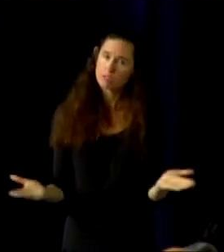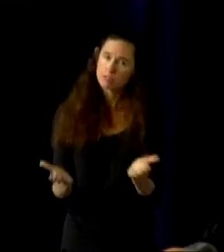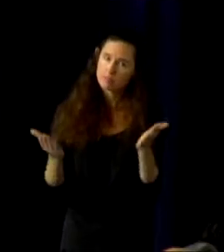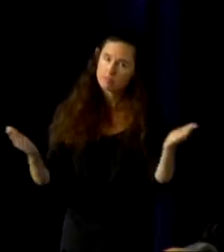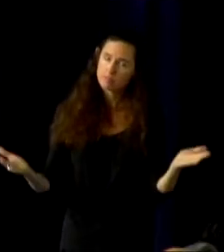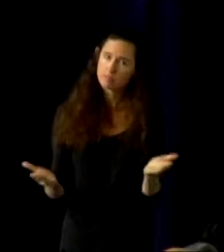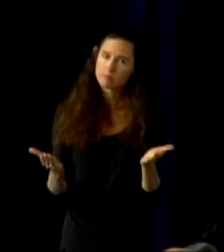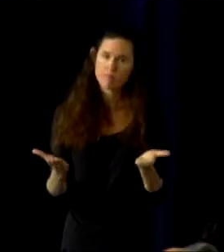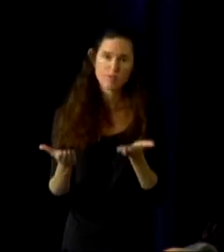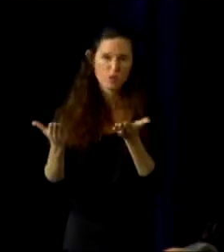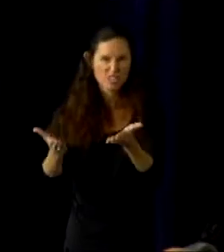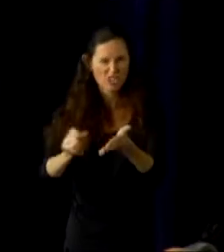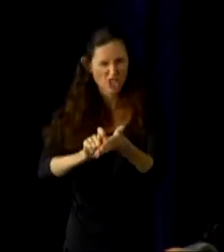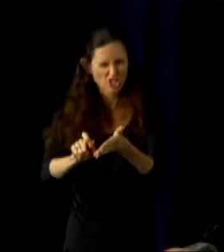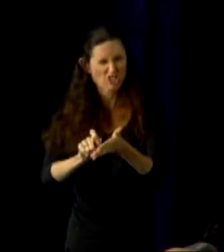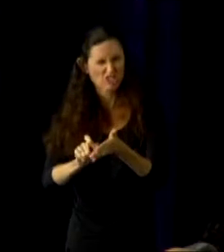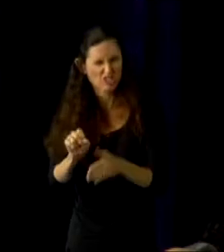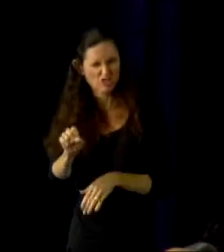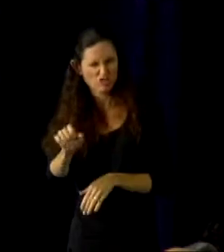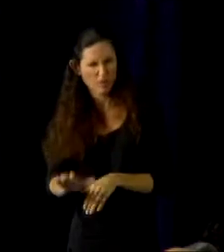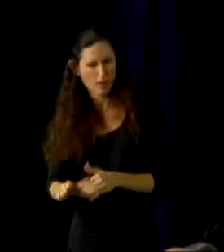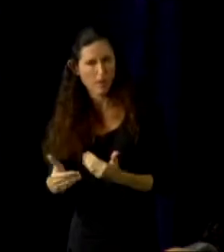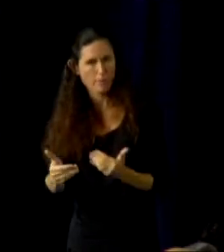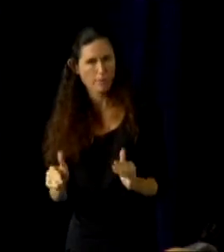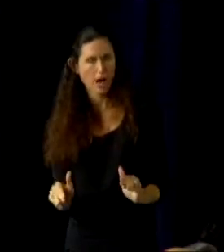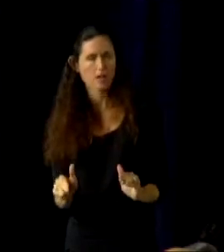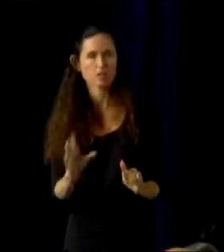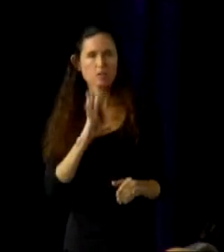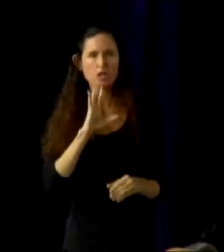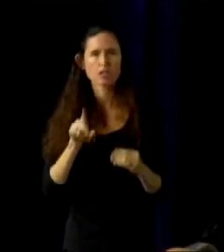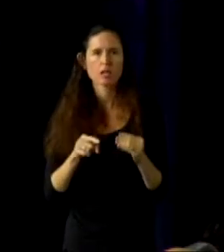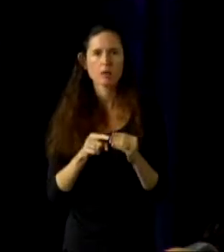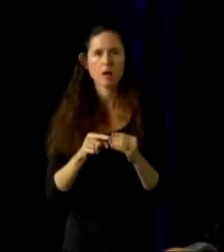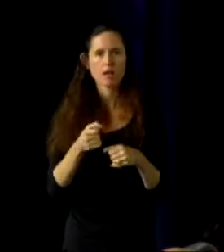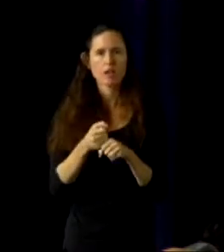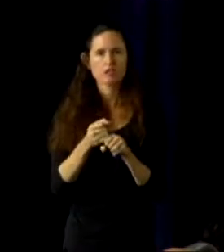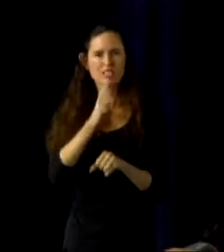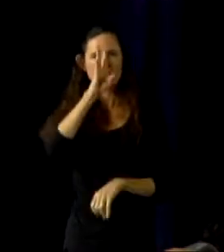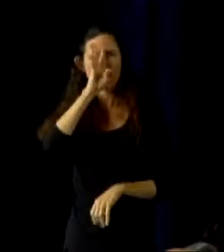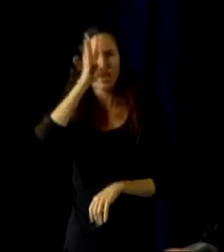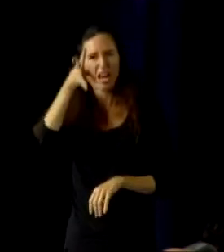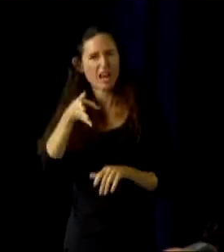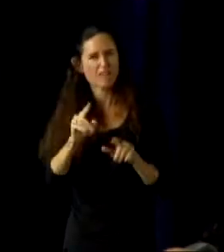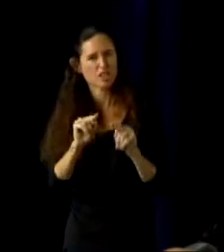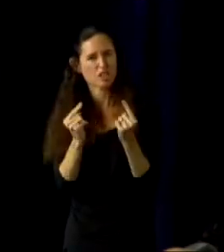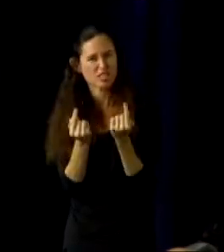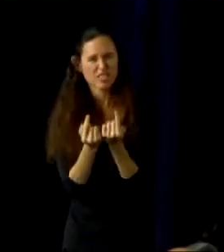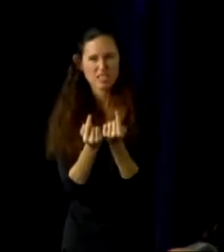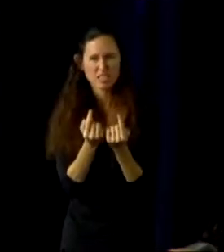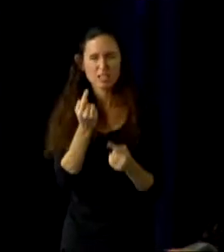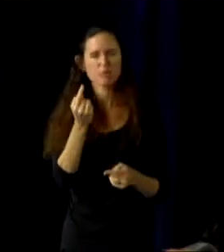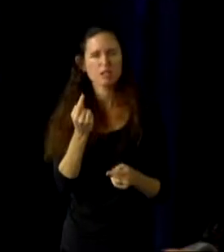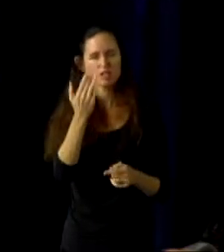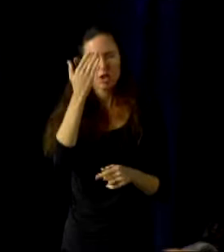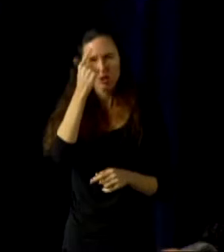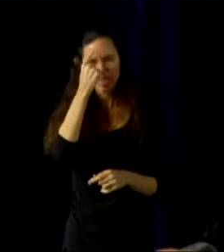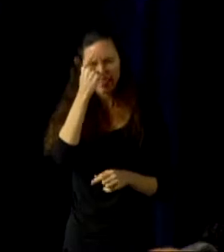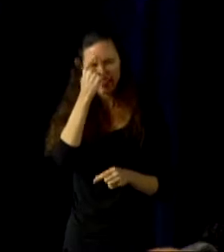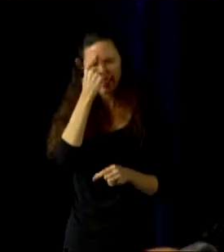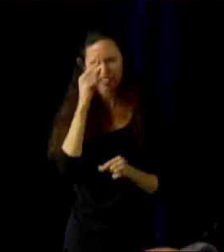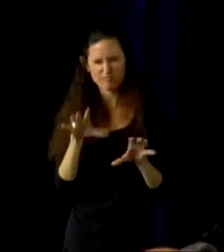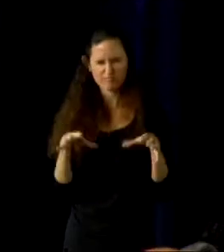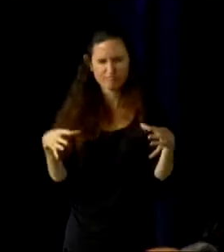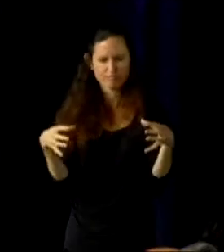those suggestions. One of the things we talked about was the creation of an innovation team. It's kind of a think tank of a group of people just to